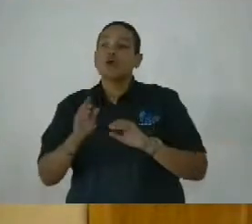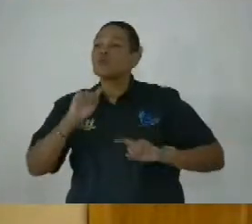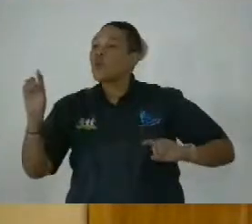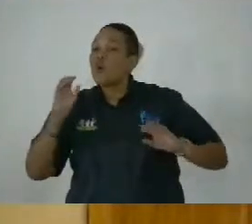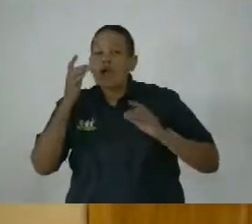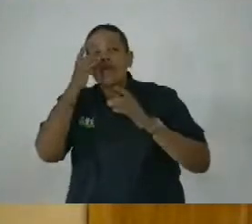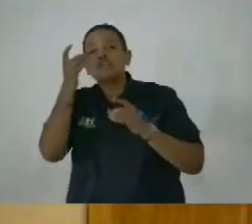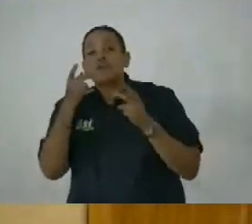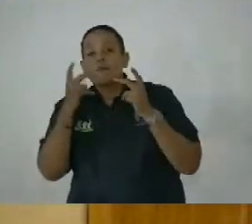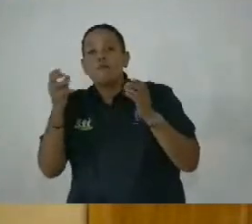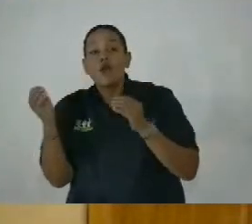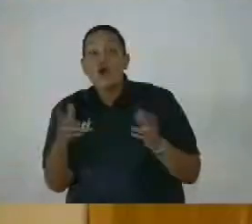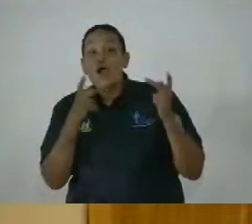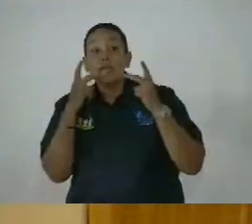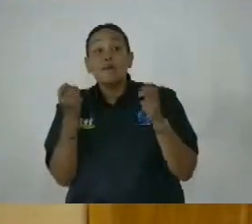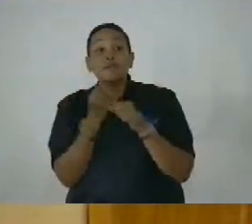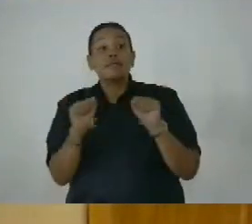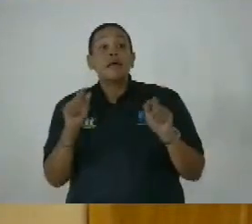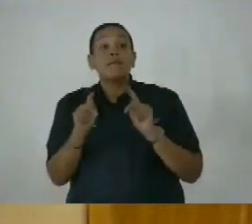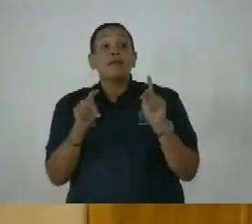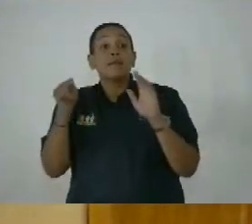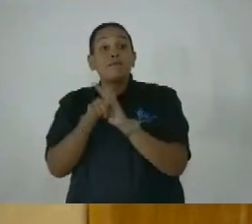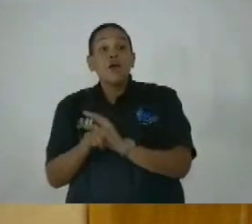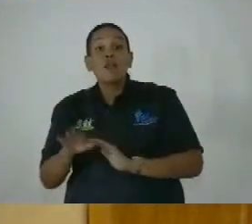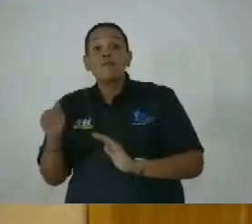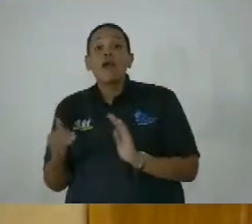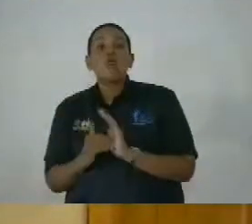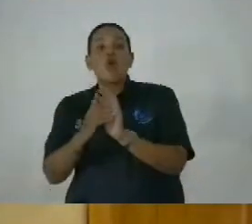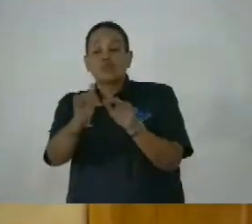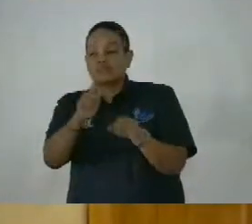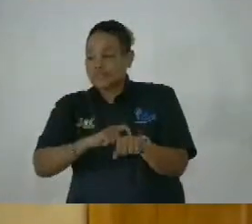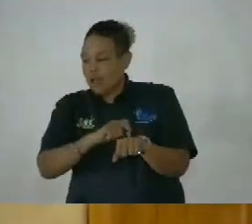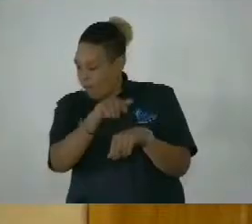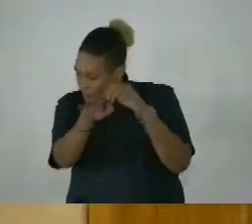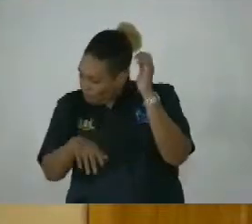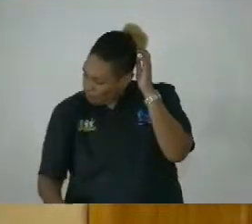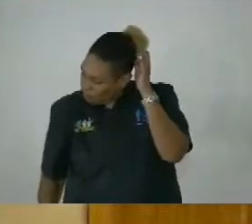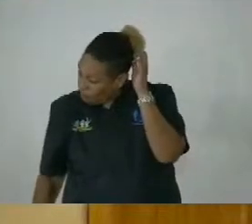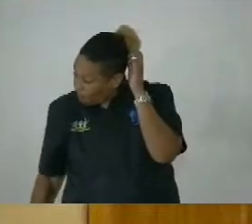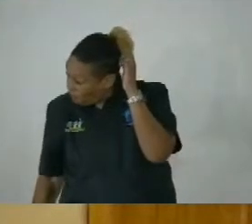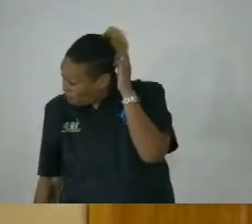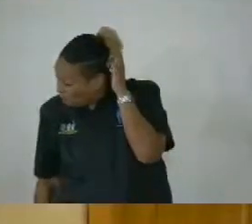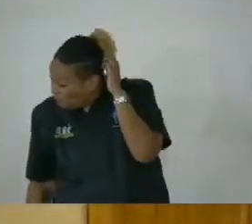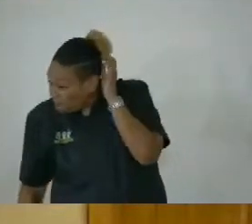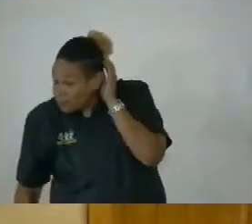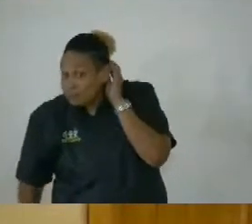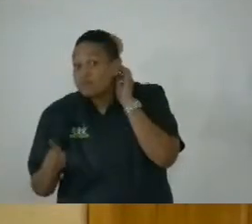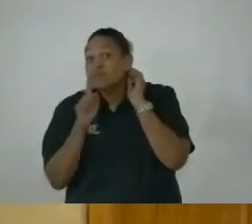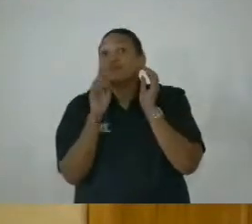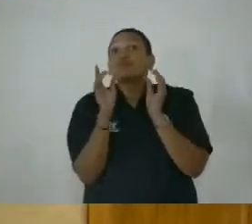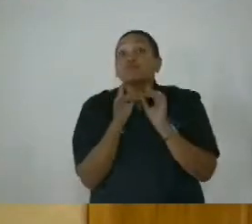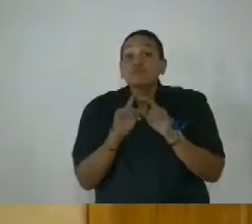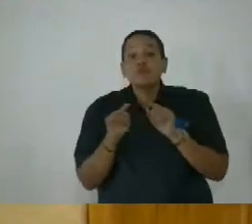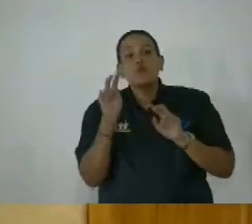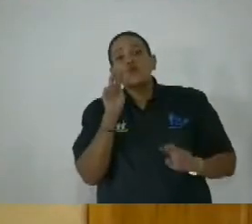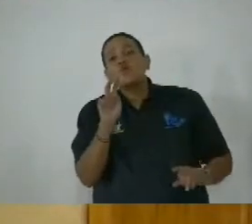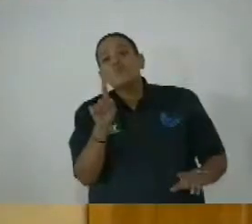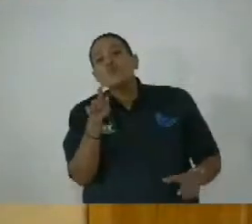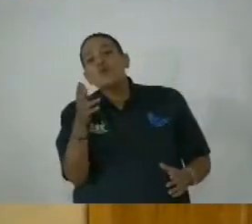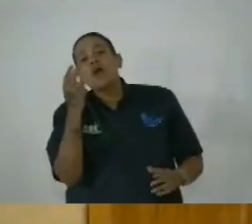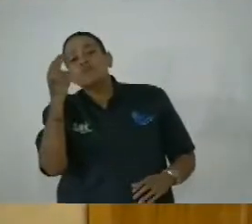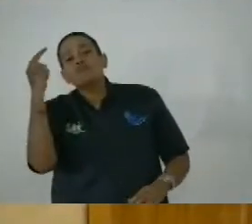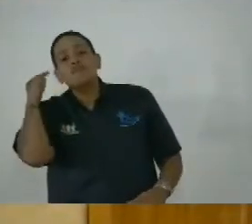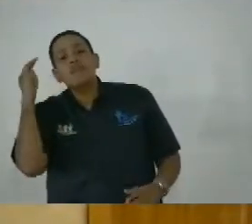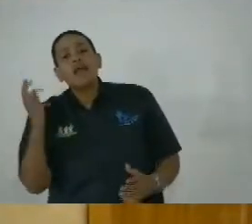public safety, and the people were being murdered by the thousands at that time. A lot of talk, but look at that chart, Madam Speaker, that